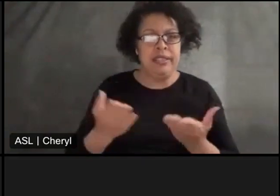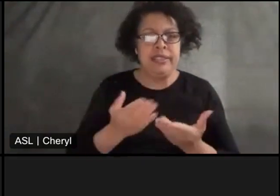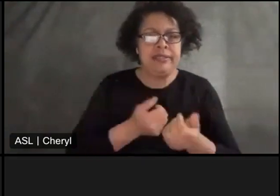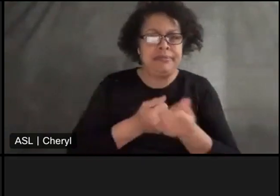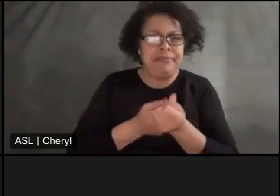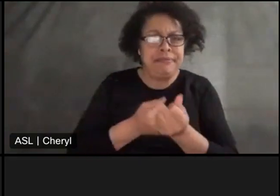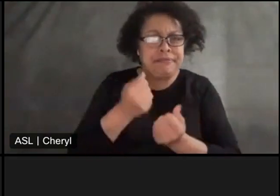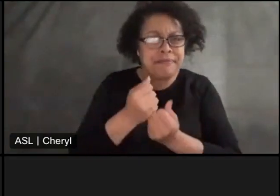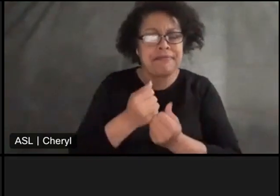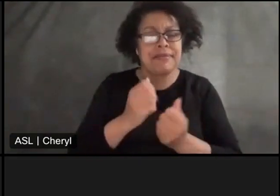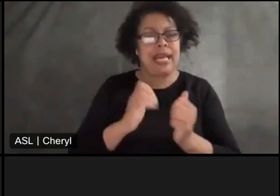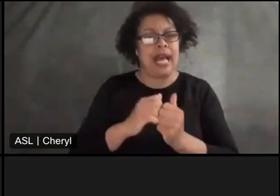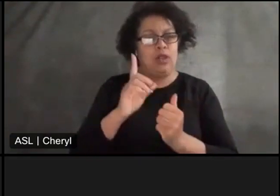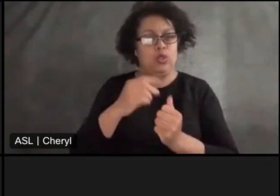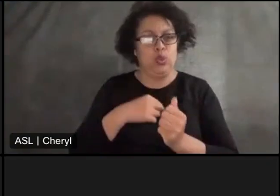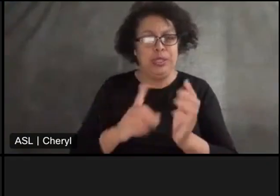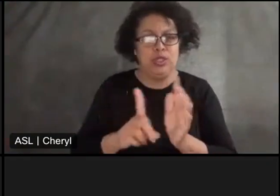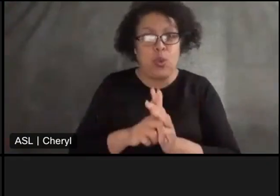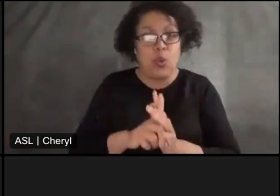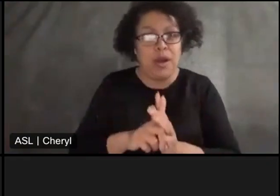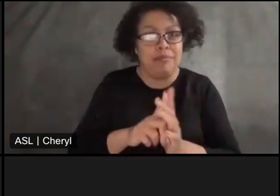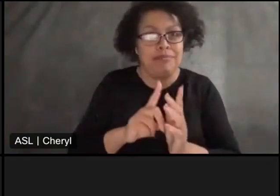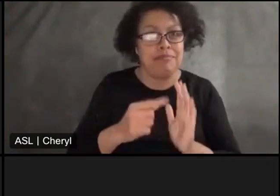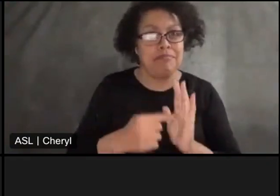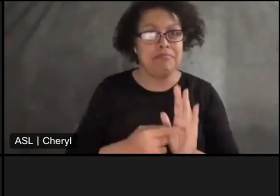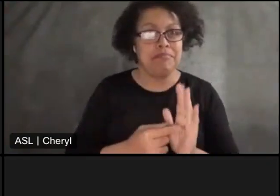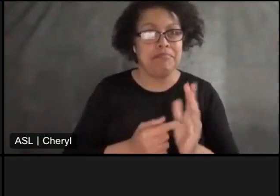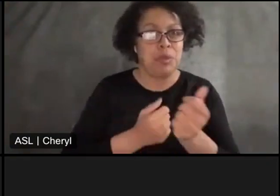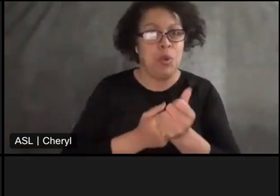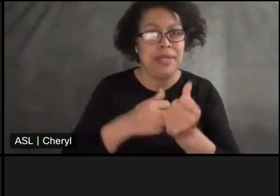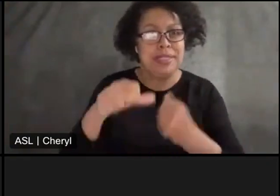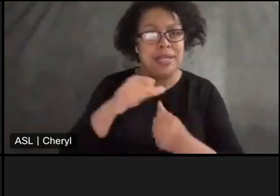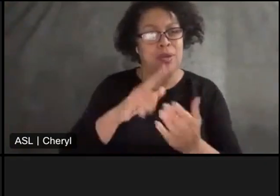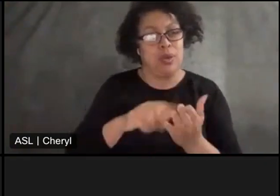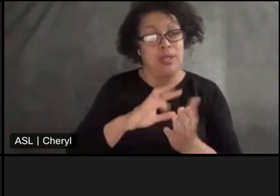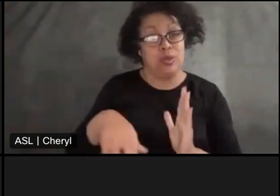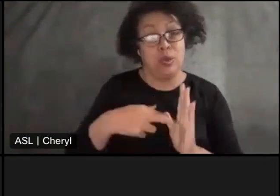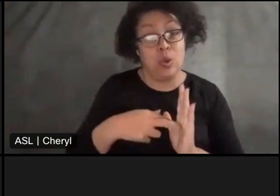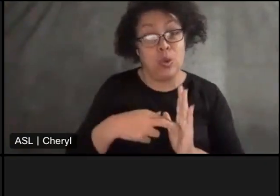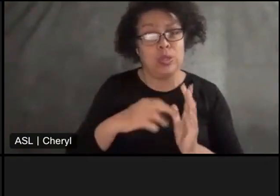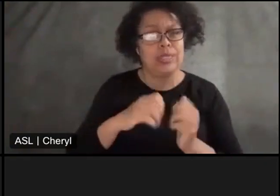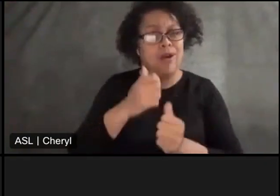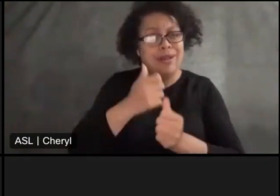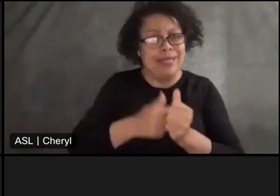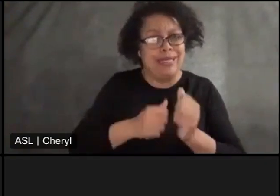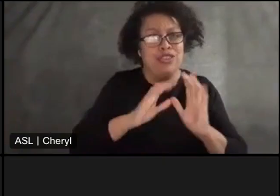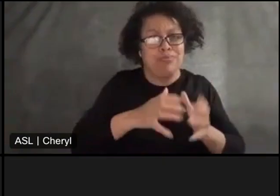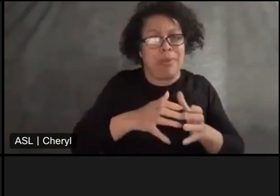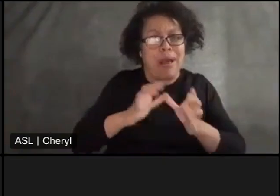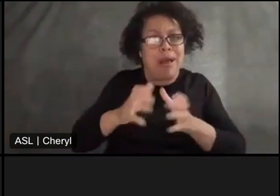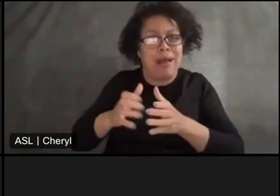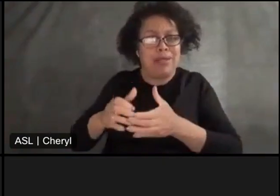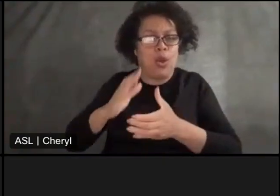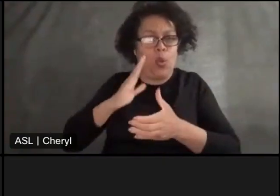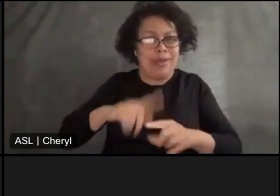one another, what our roles are, and how that can look different within each pod and within our own